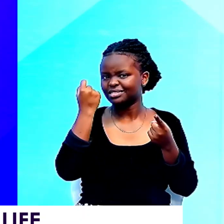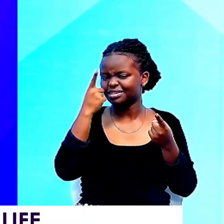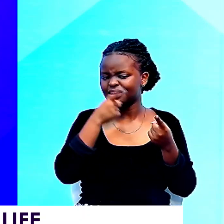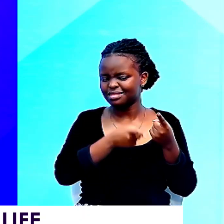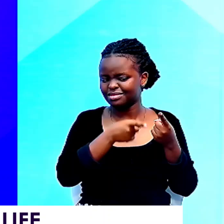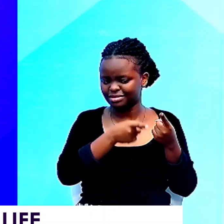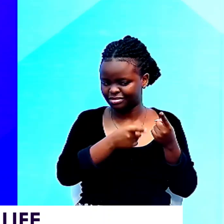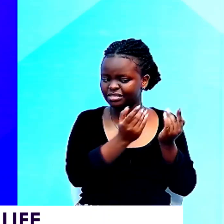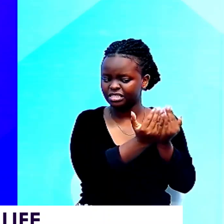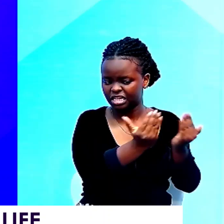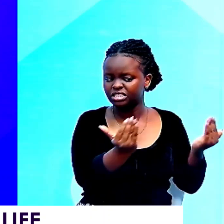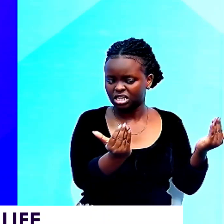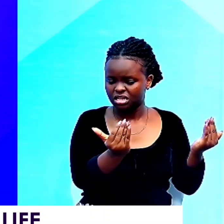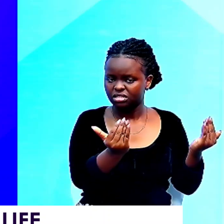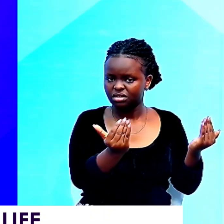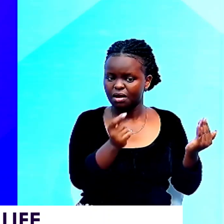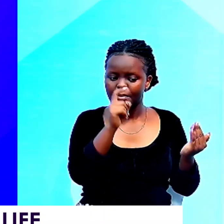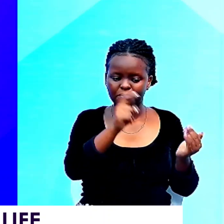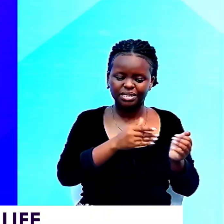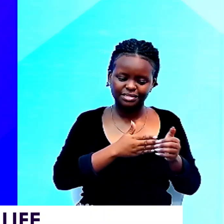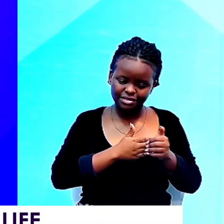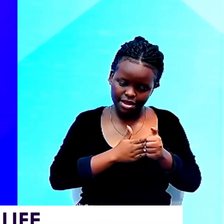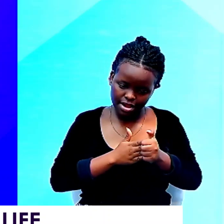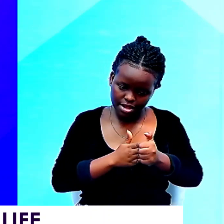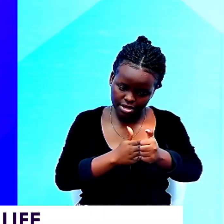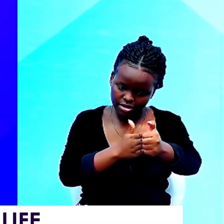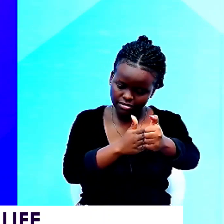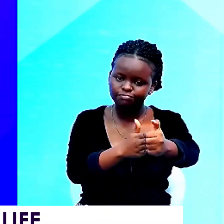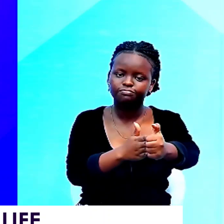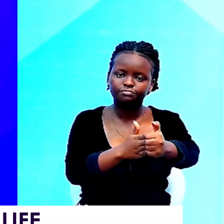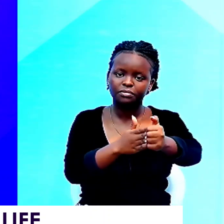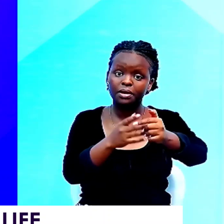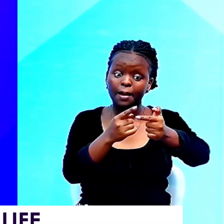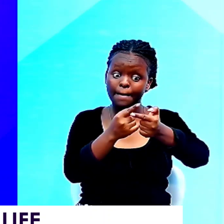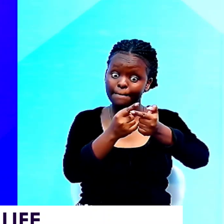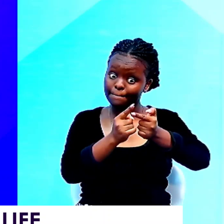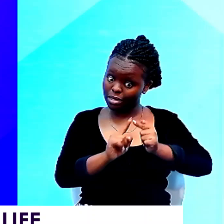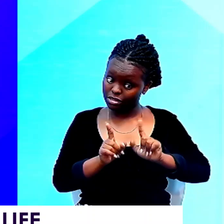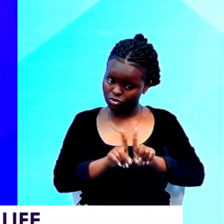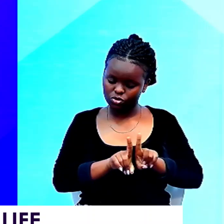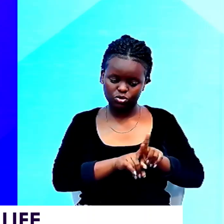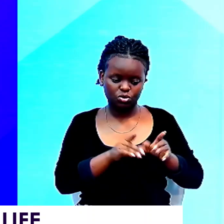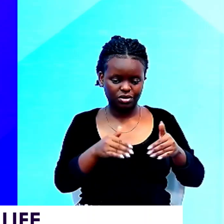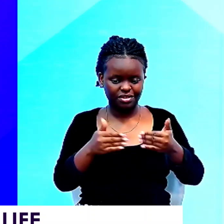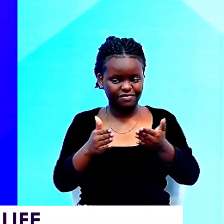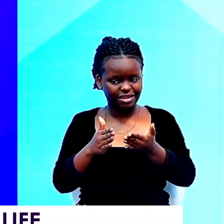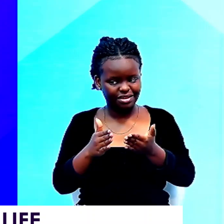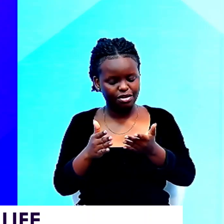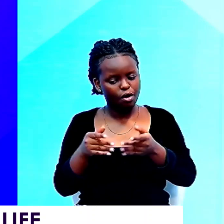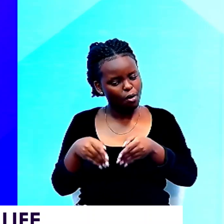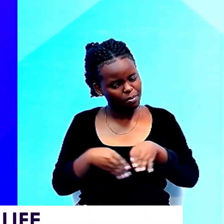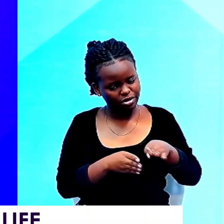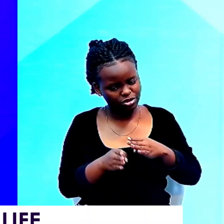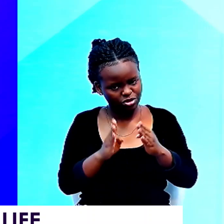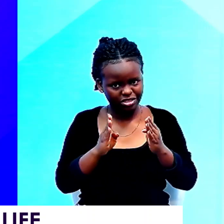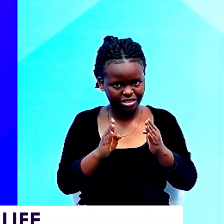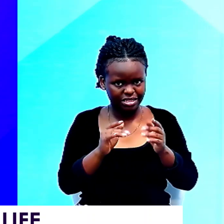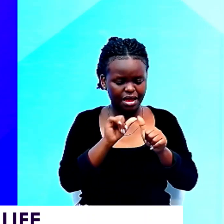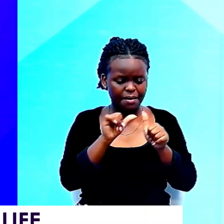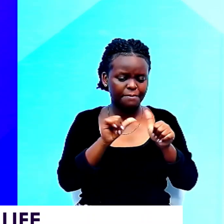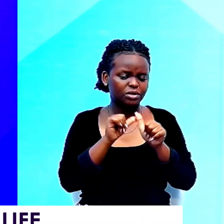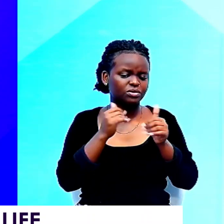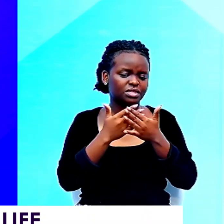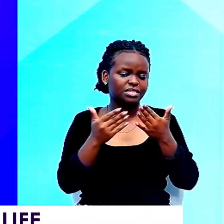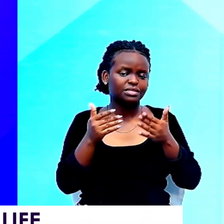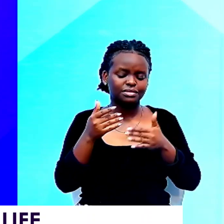child. A child has to be guided. But a child must also be given space in issues concerning